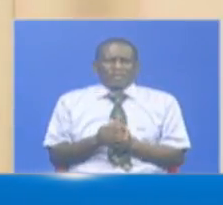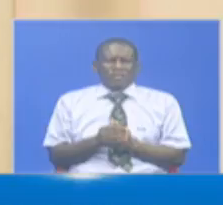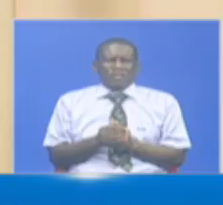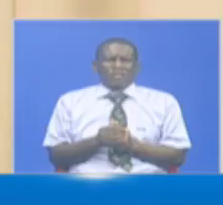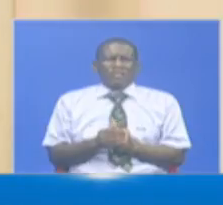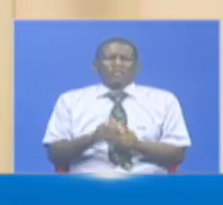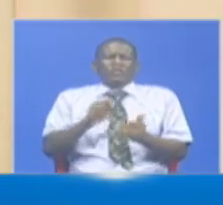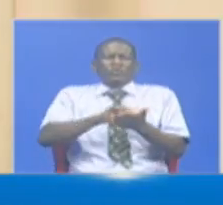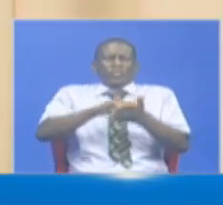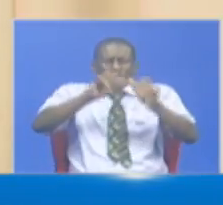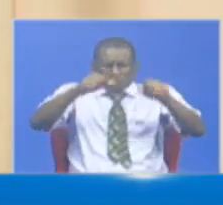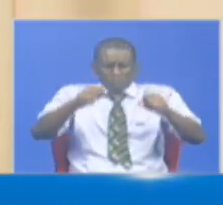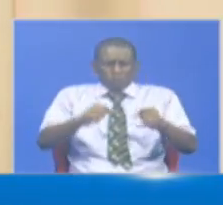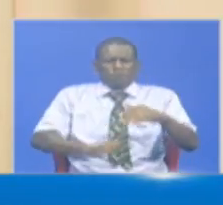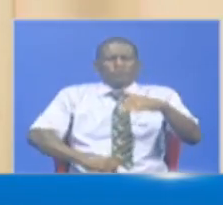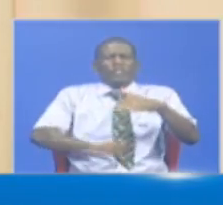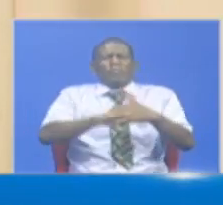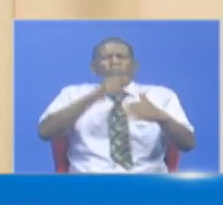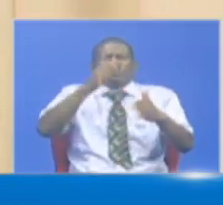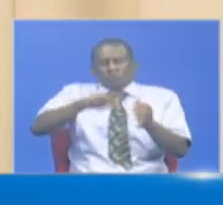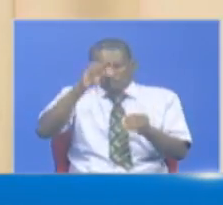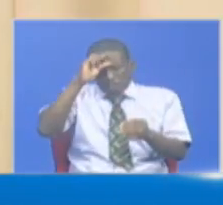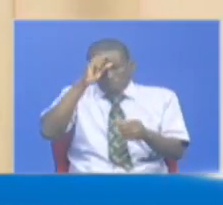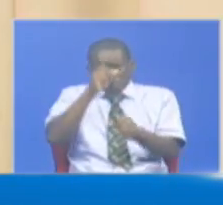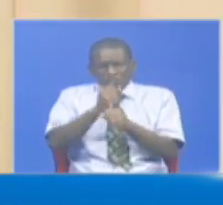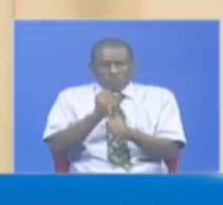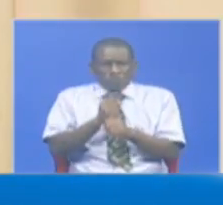to be able to complement what the government is doing.